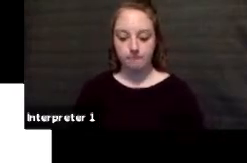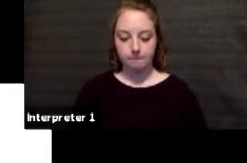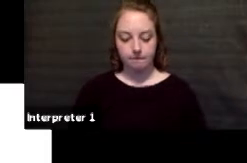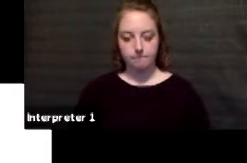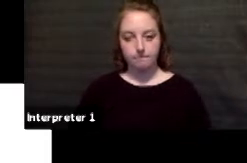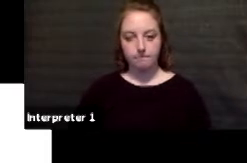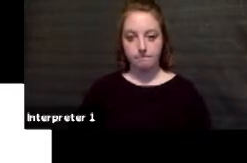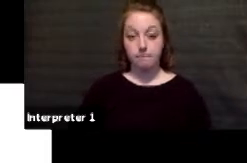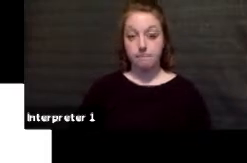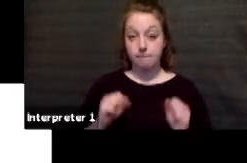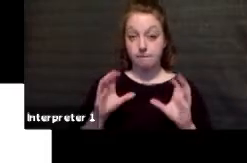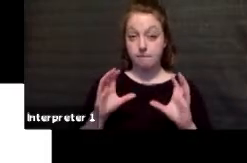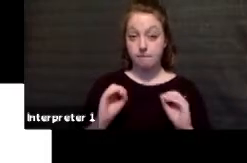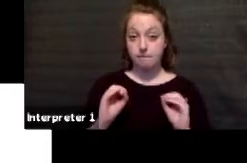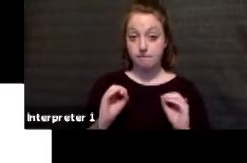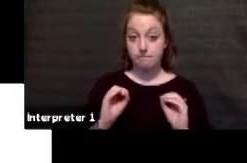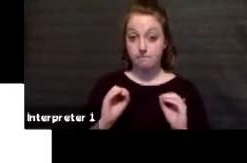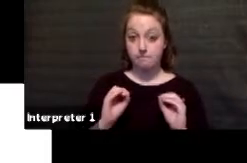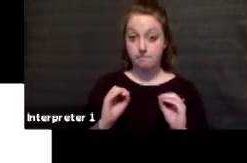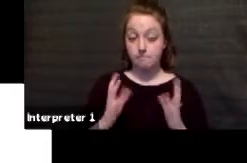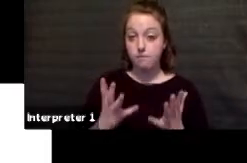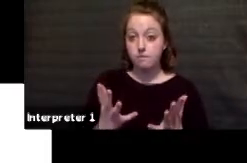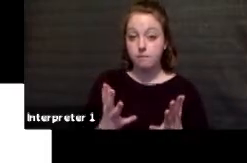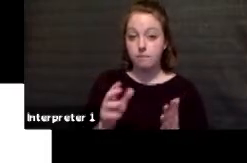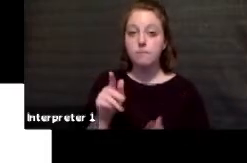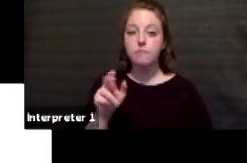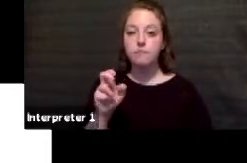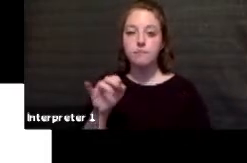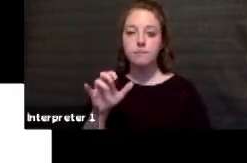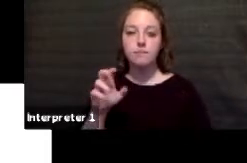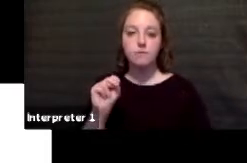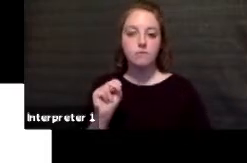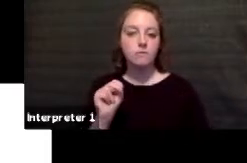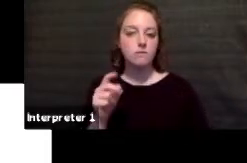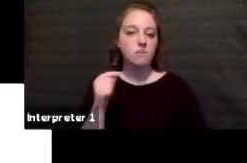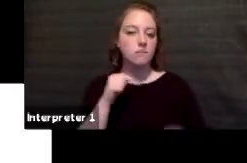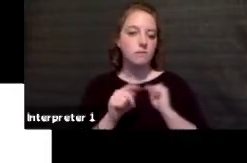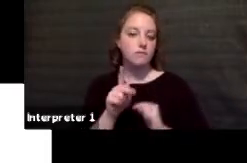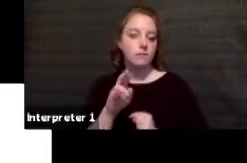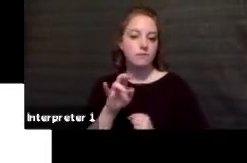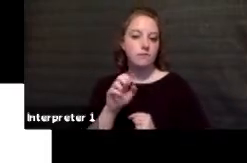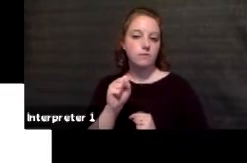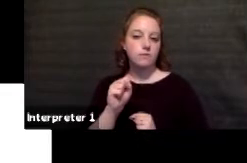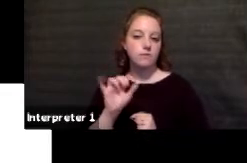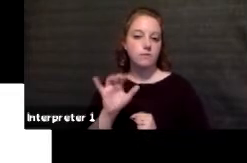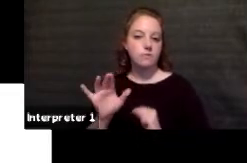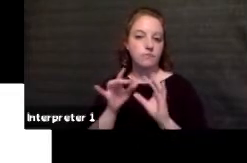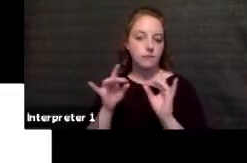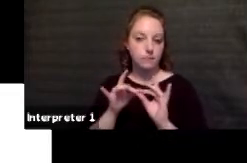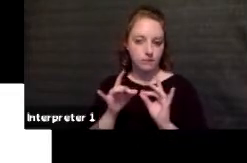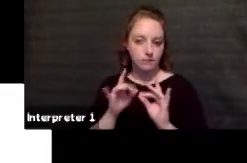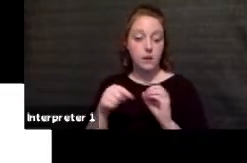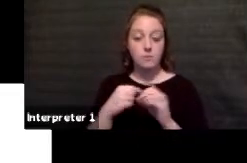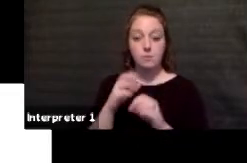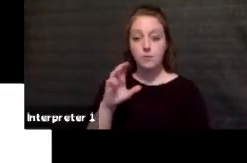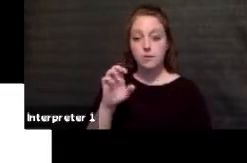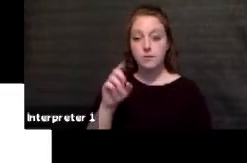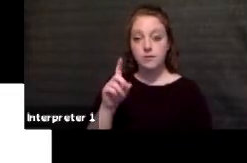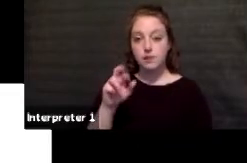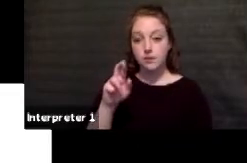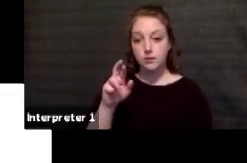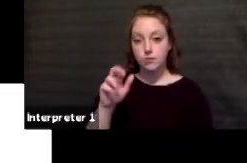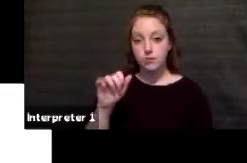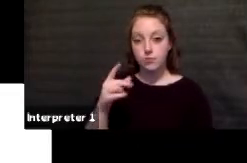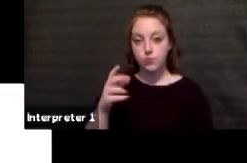So any final question? Just going back to Chris's question about Cedar Ridge. So I, you know, I think the,